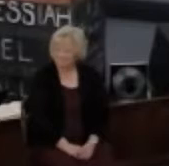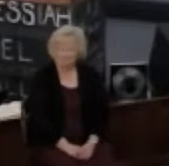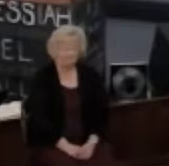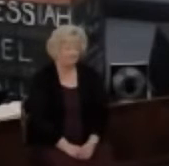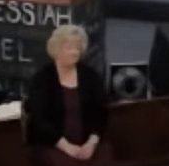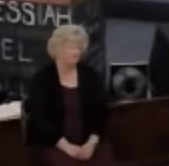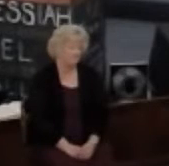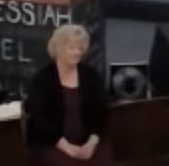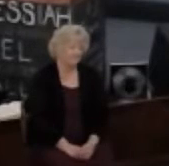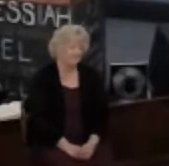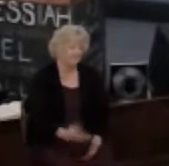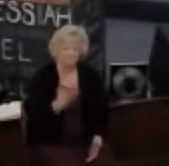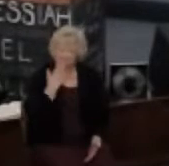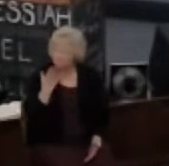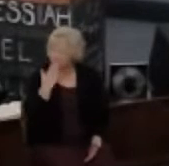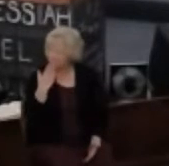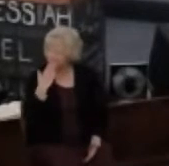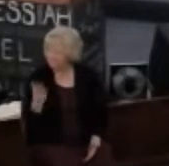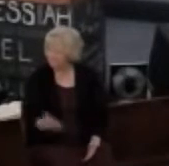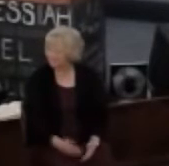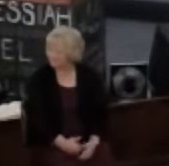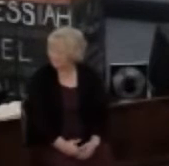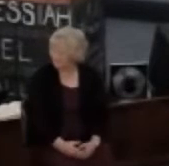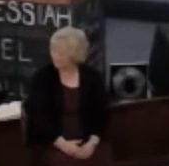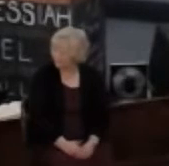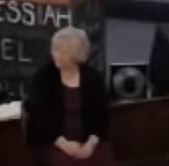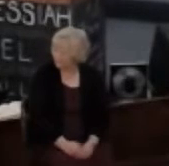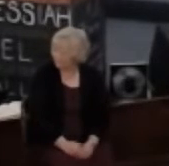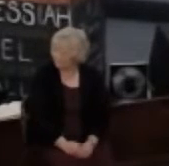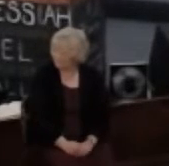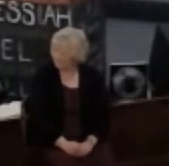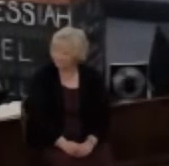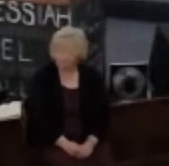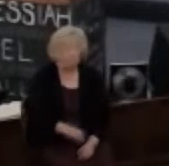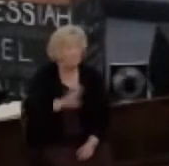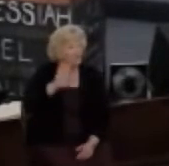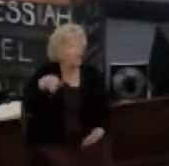Thank you, thank you, thank you. Now all you bodies go sit down.